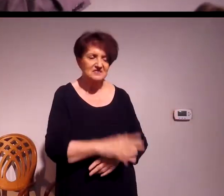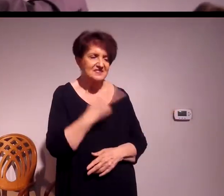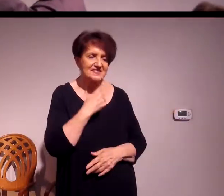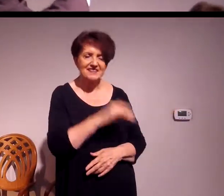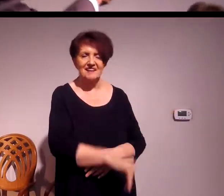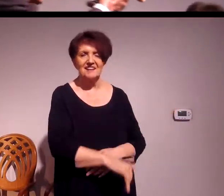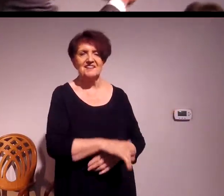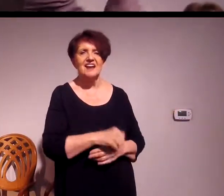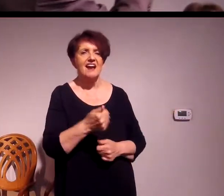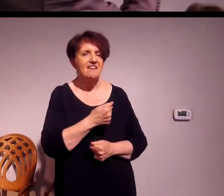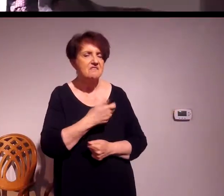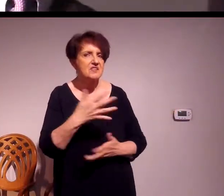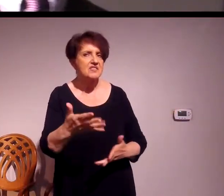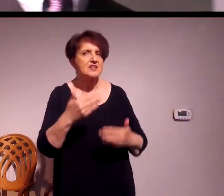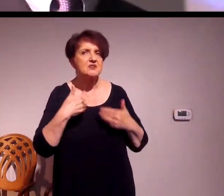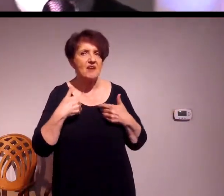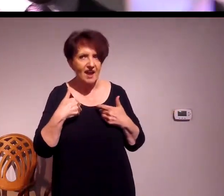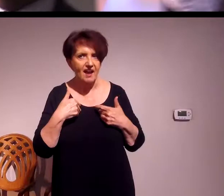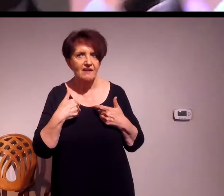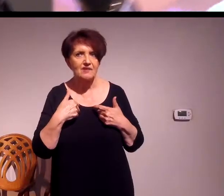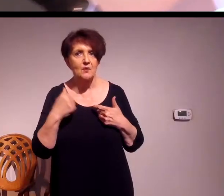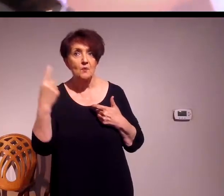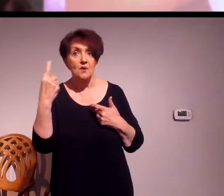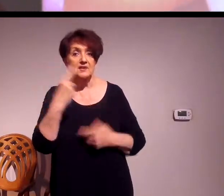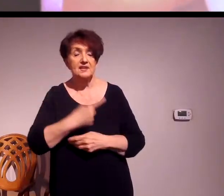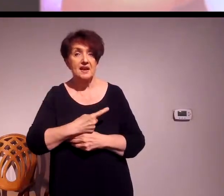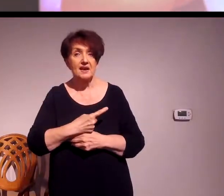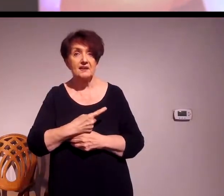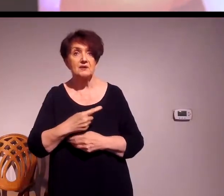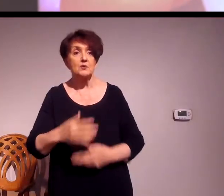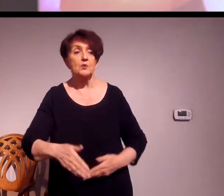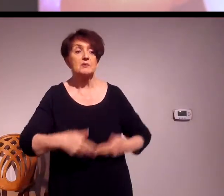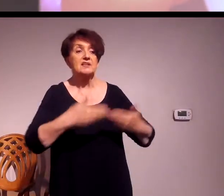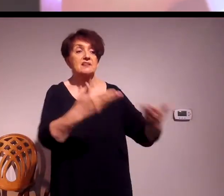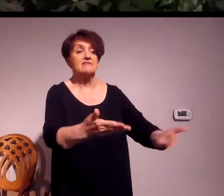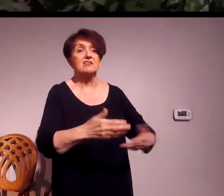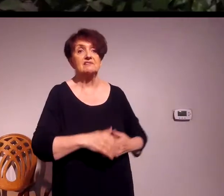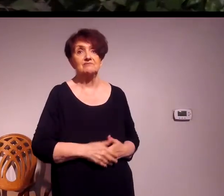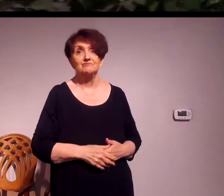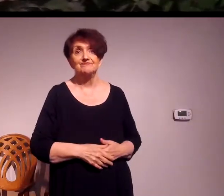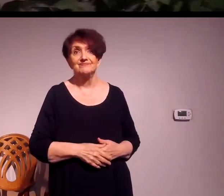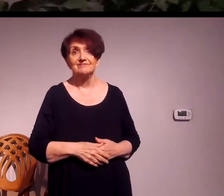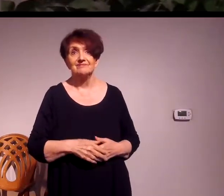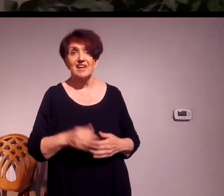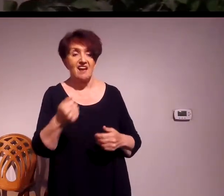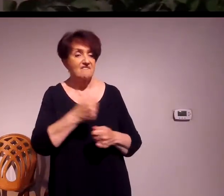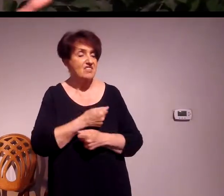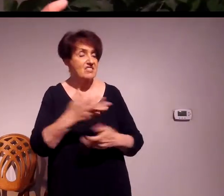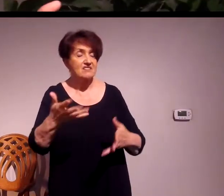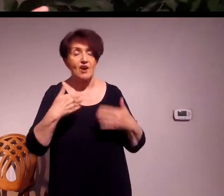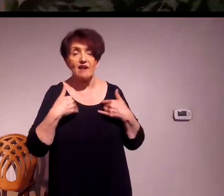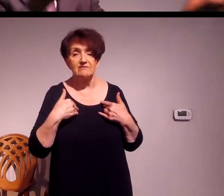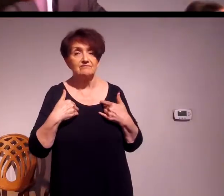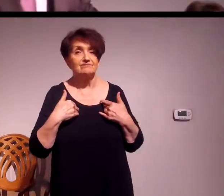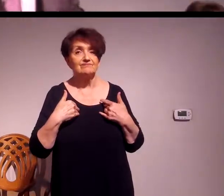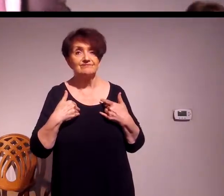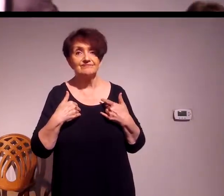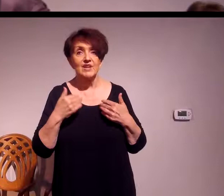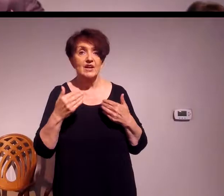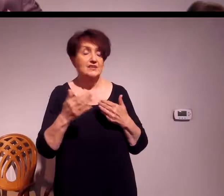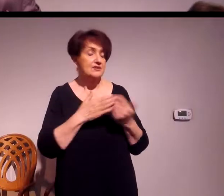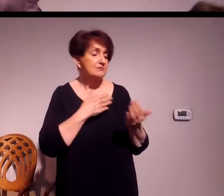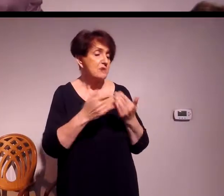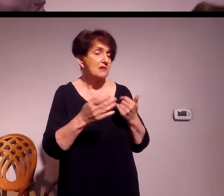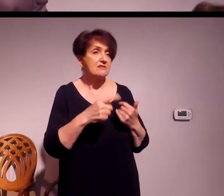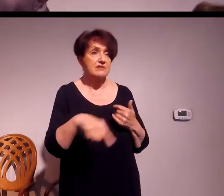everything you have, okay, will one day be given. Everything. Choice is whether you give it away